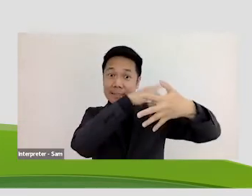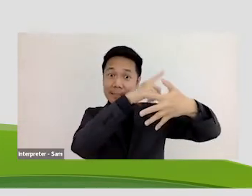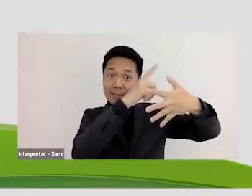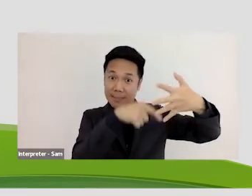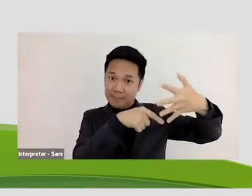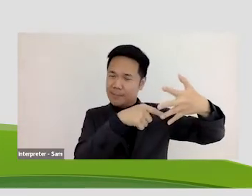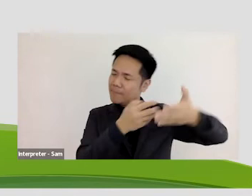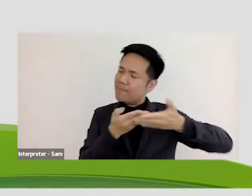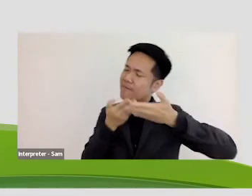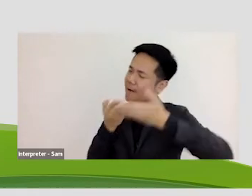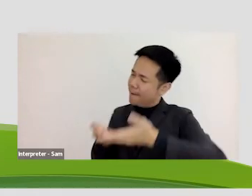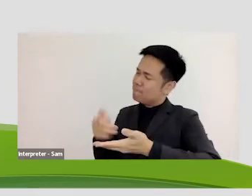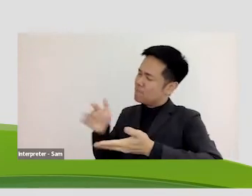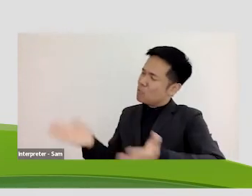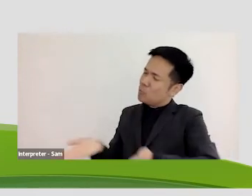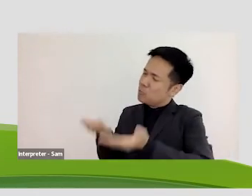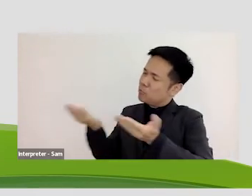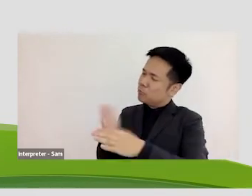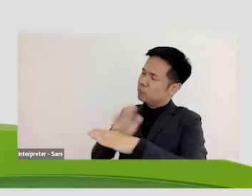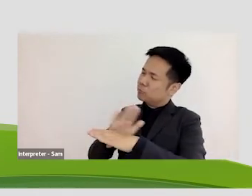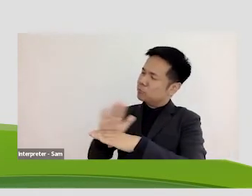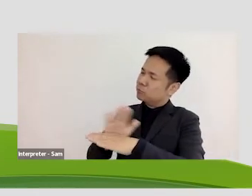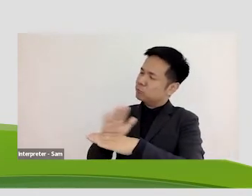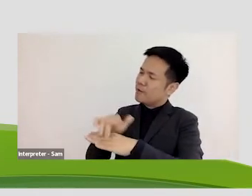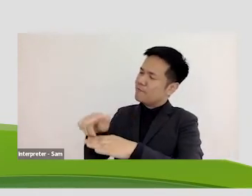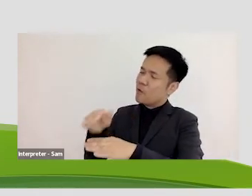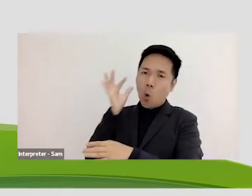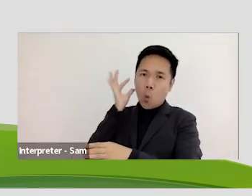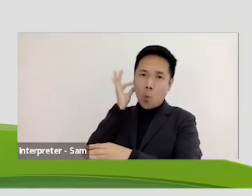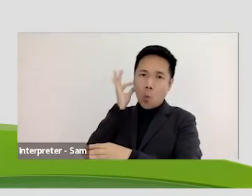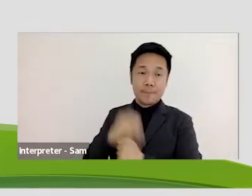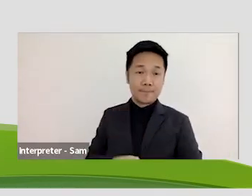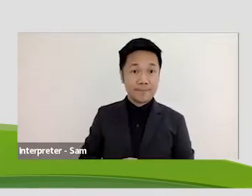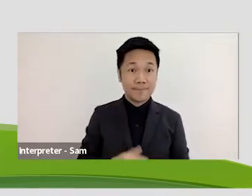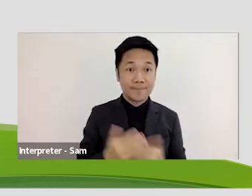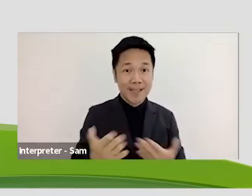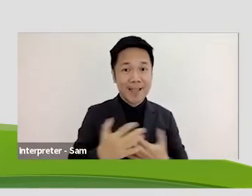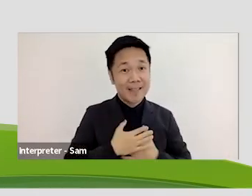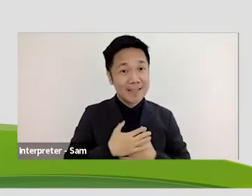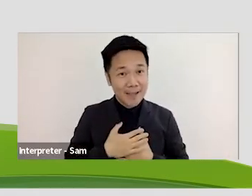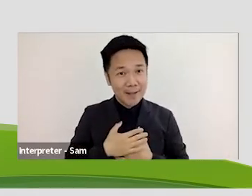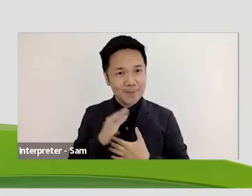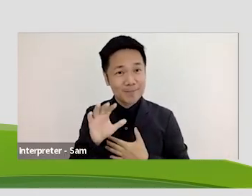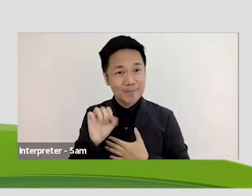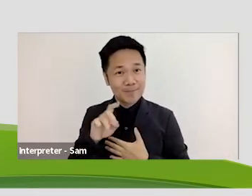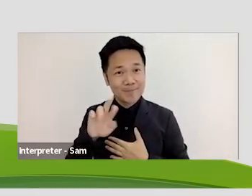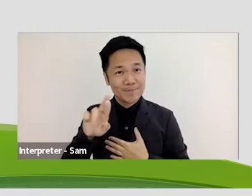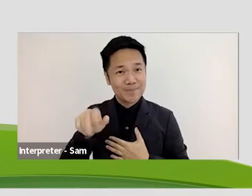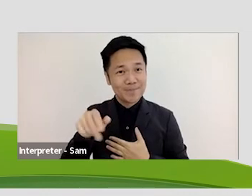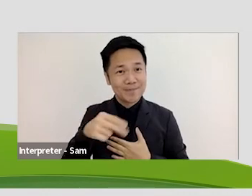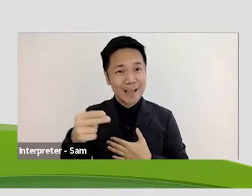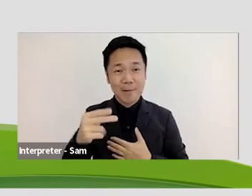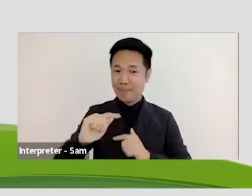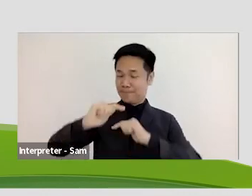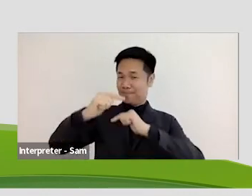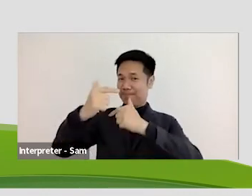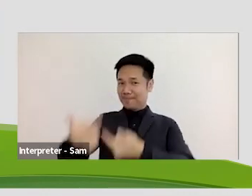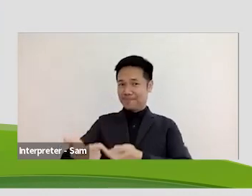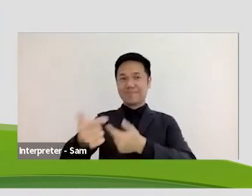Many thanks for your time, and Sarah, I hand the floor back to you.